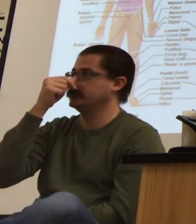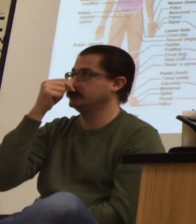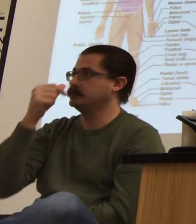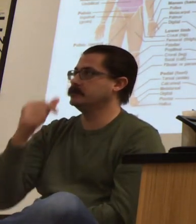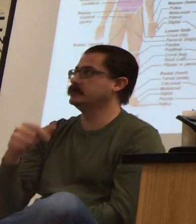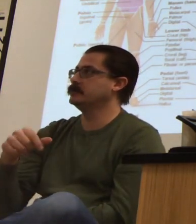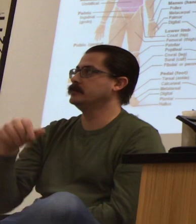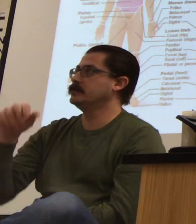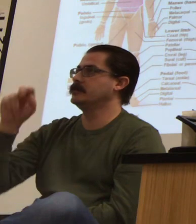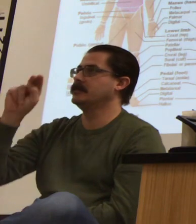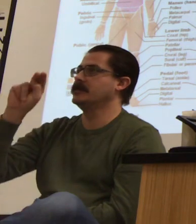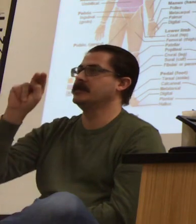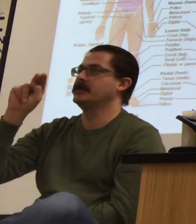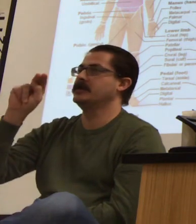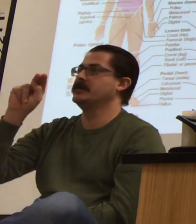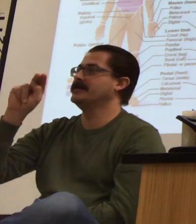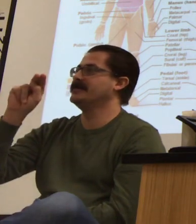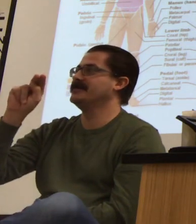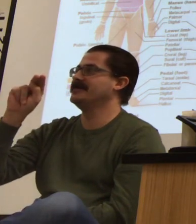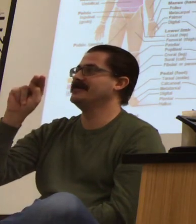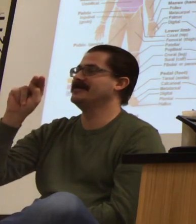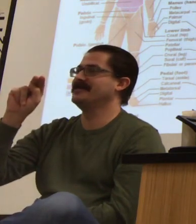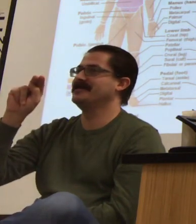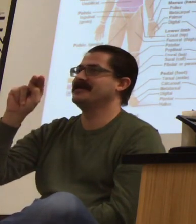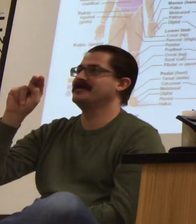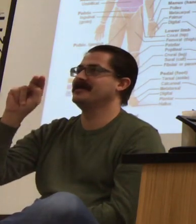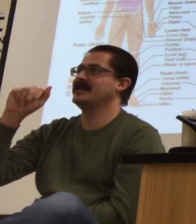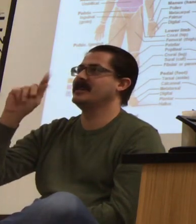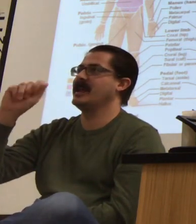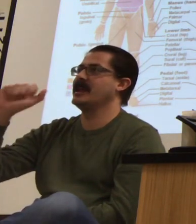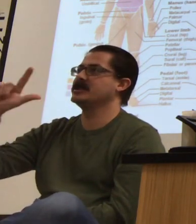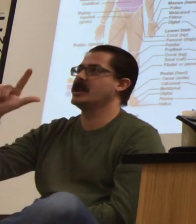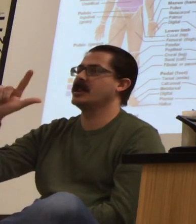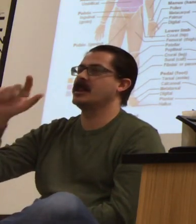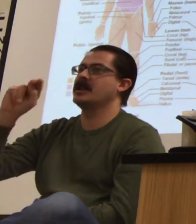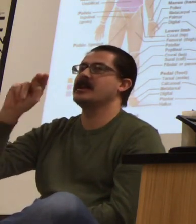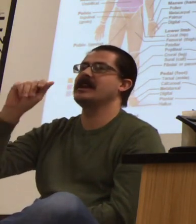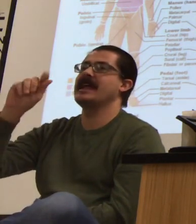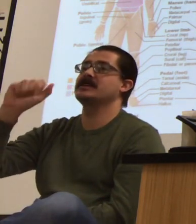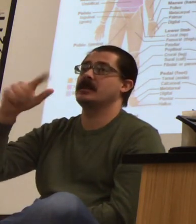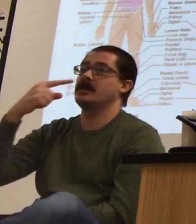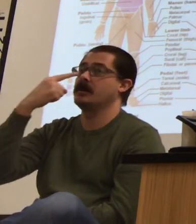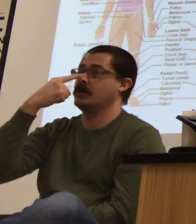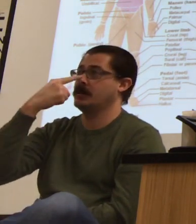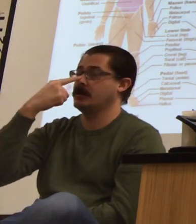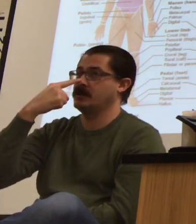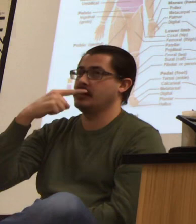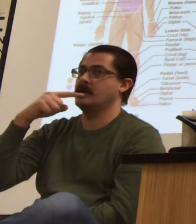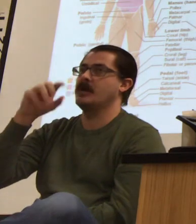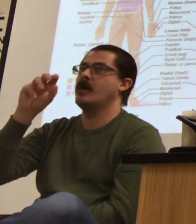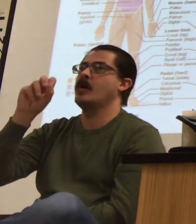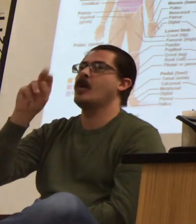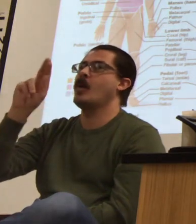You have nasal and oral. I think people know what those mean. Nasal is nose, oral is the mouth region.